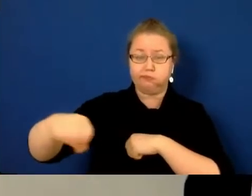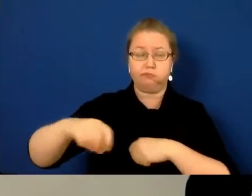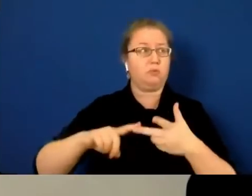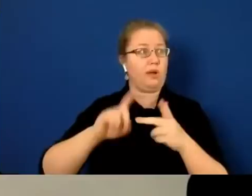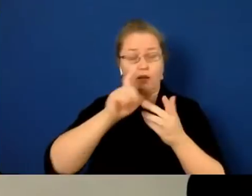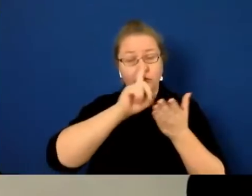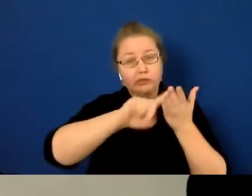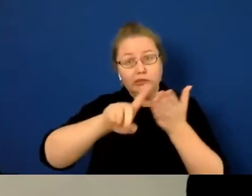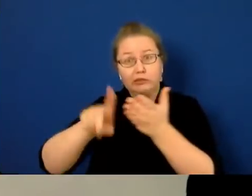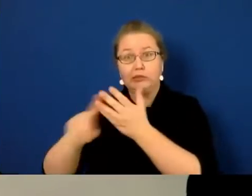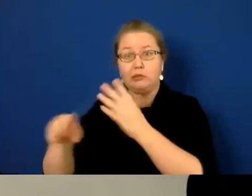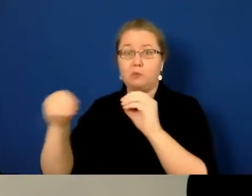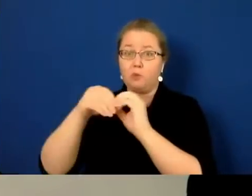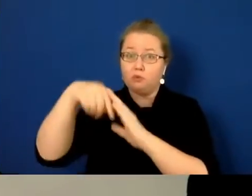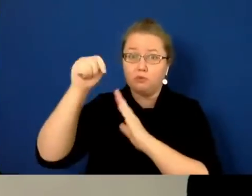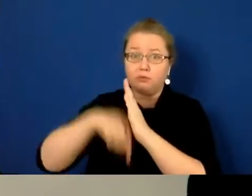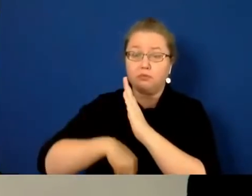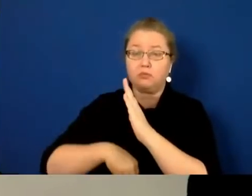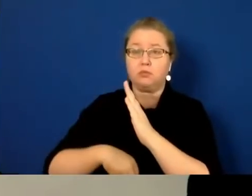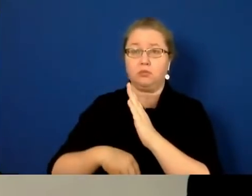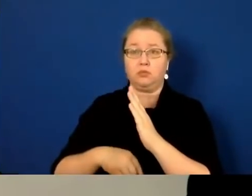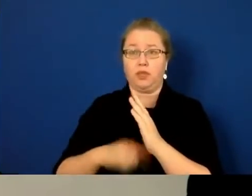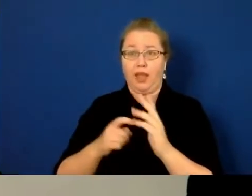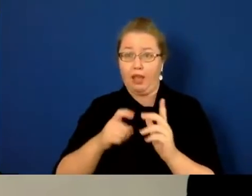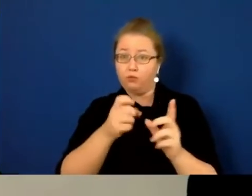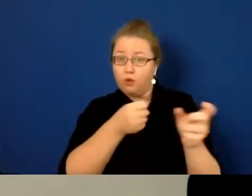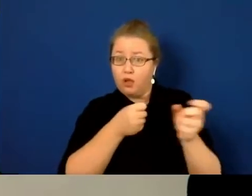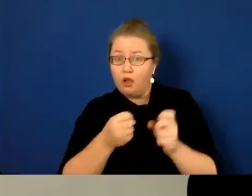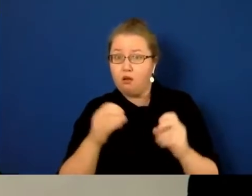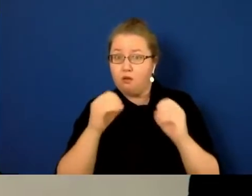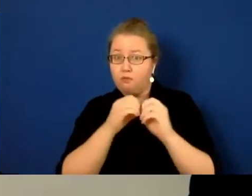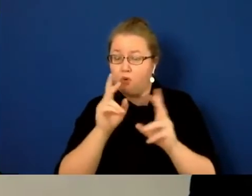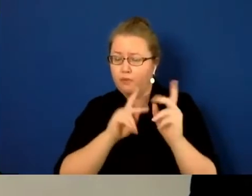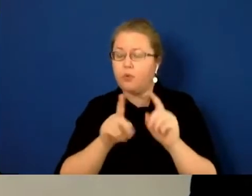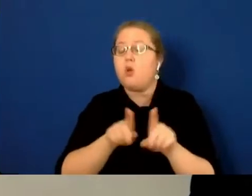do the right thing. Keith Baldry, Global News.